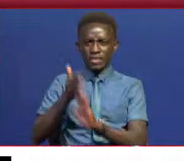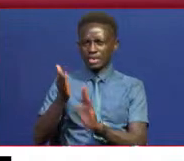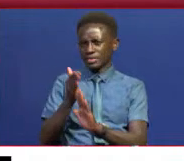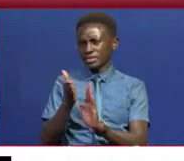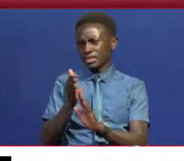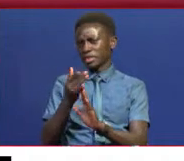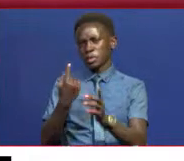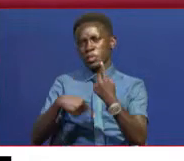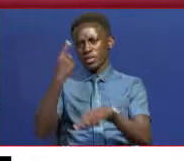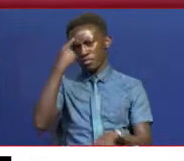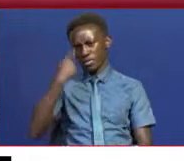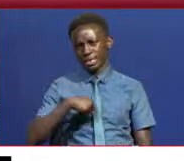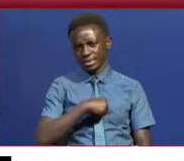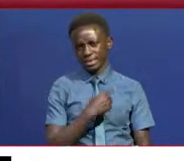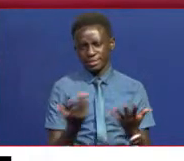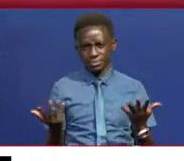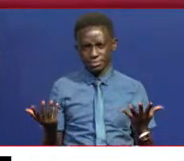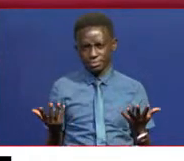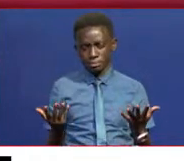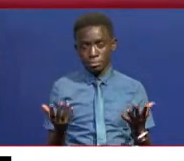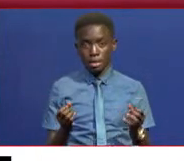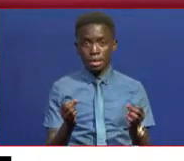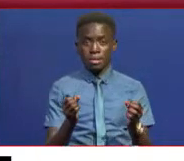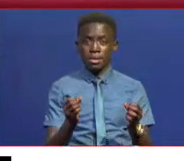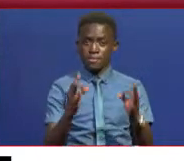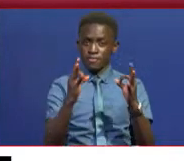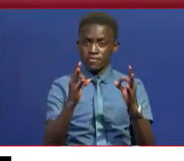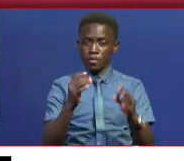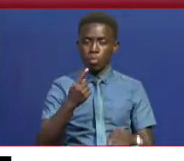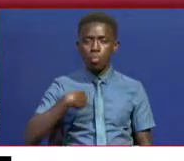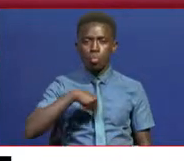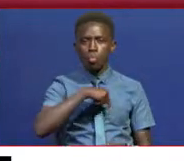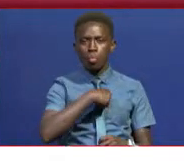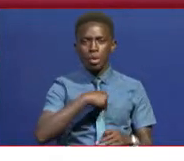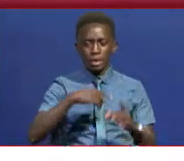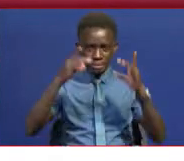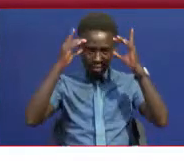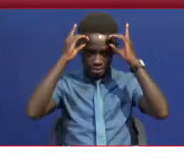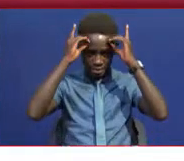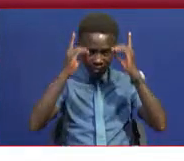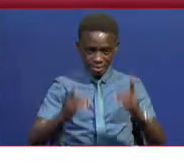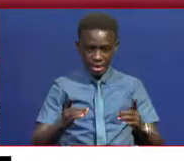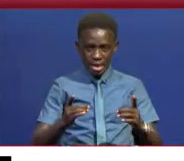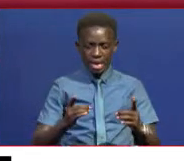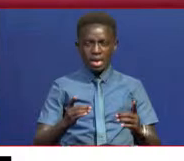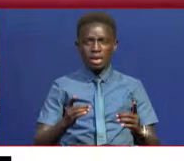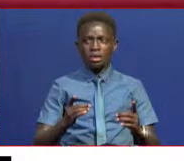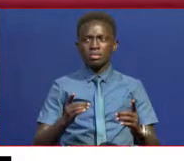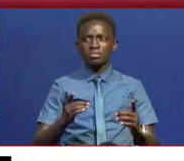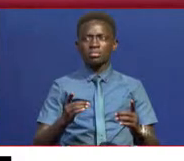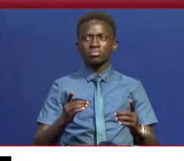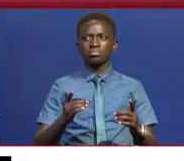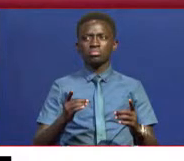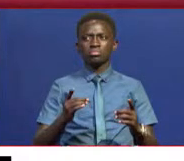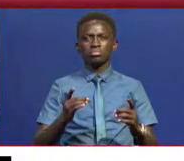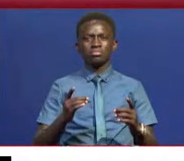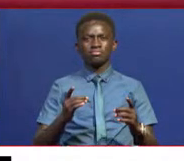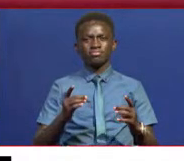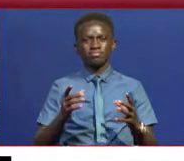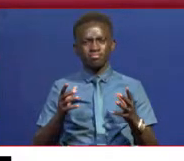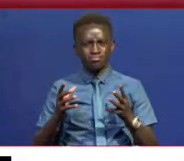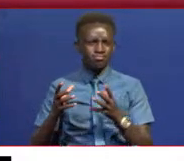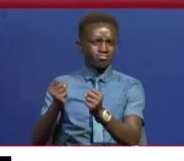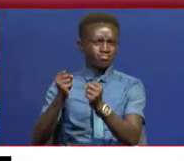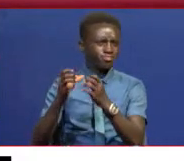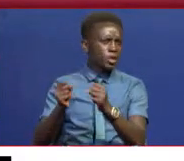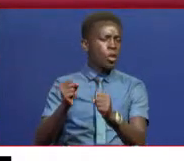Excellency. If we make a decision to get rid of all the fellows and